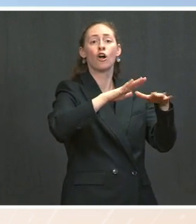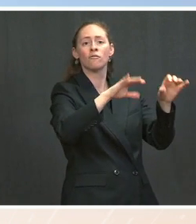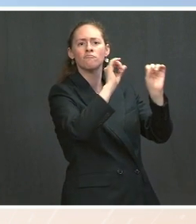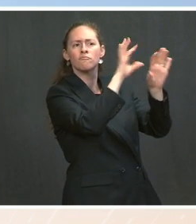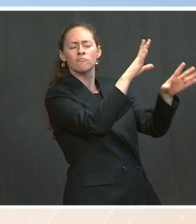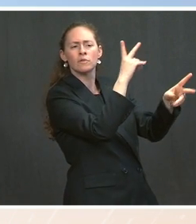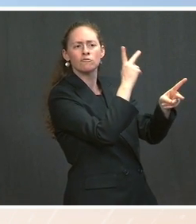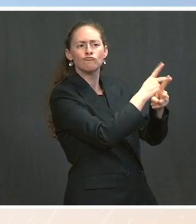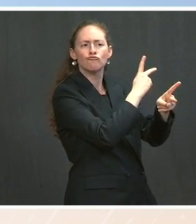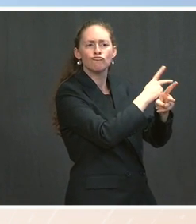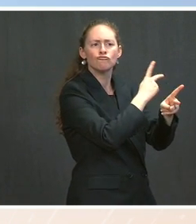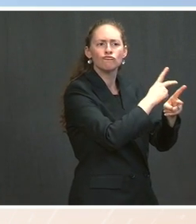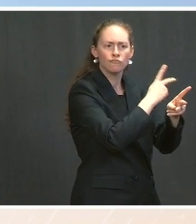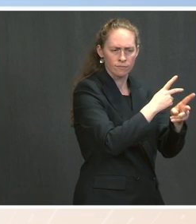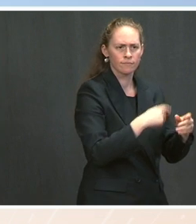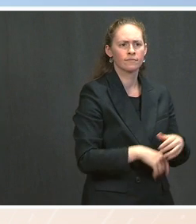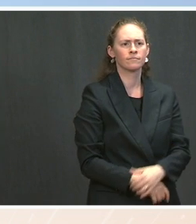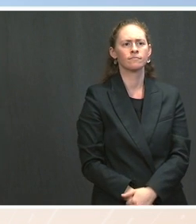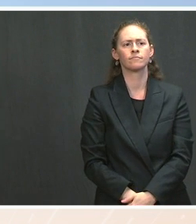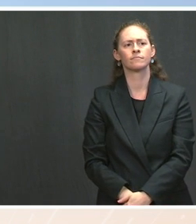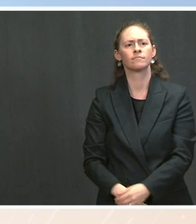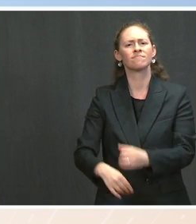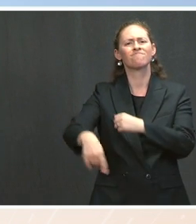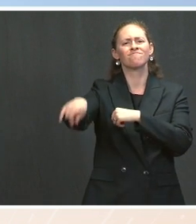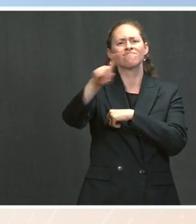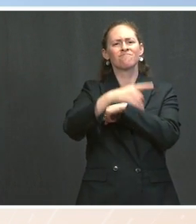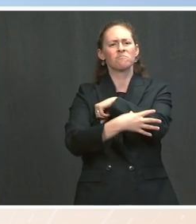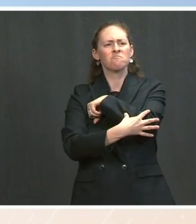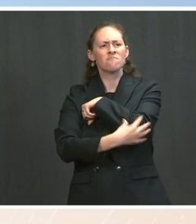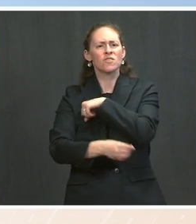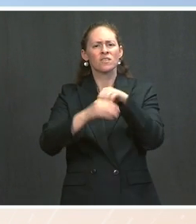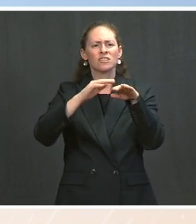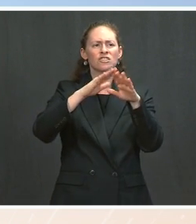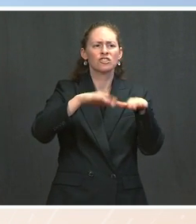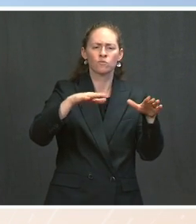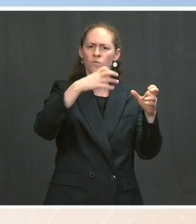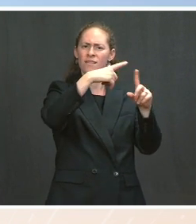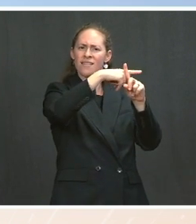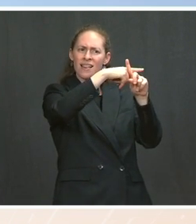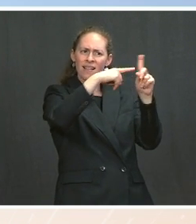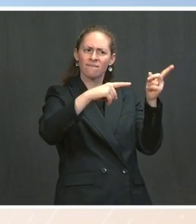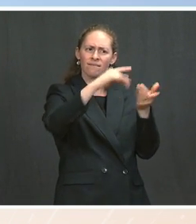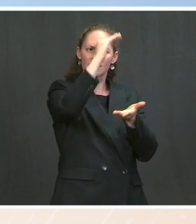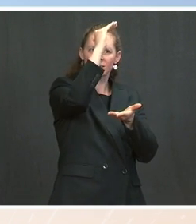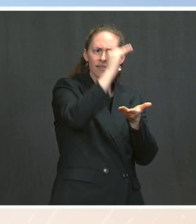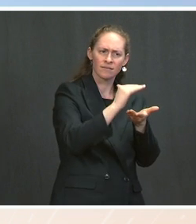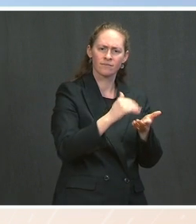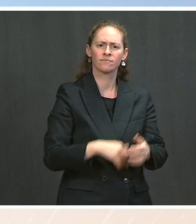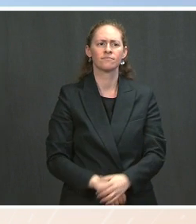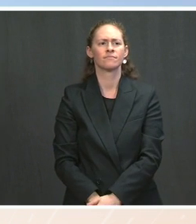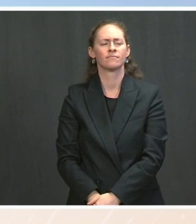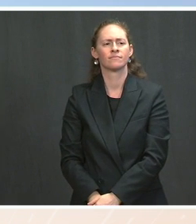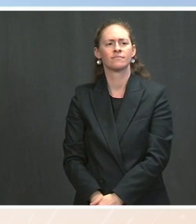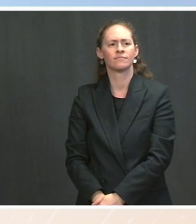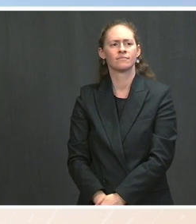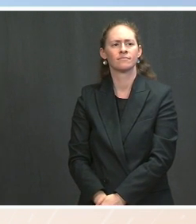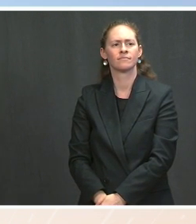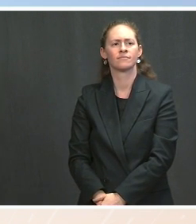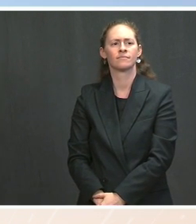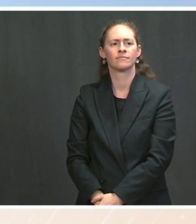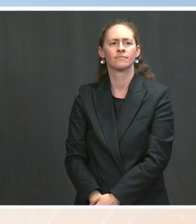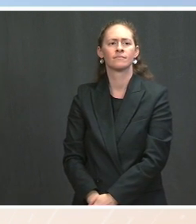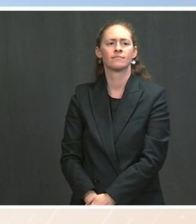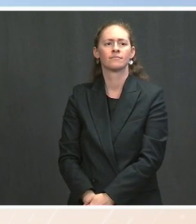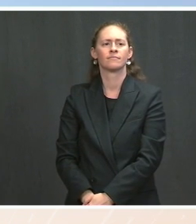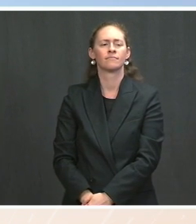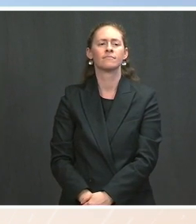1.5 million people back to work, has helped ensure that families and parents have a little bit of extra assistance so they can